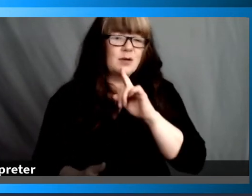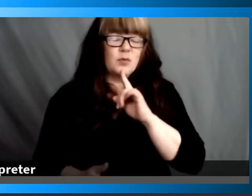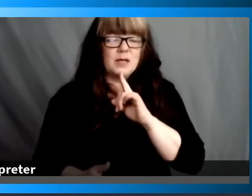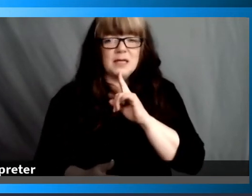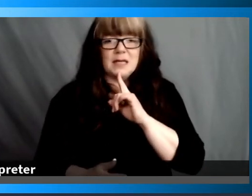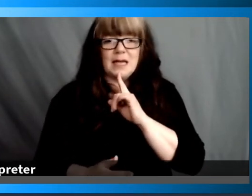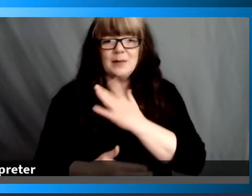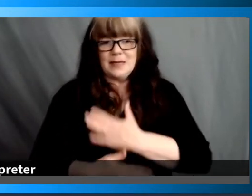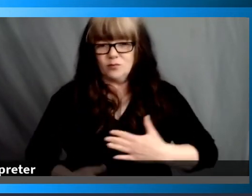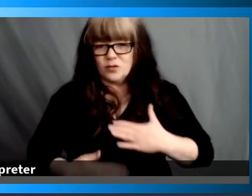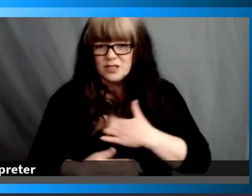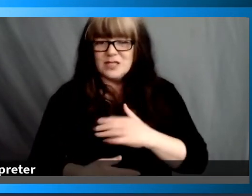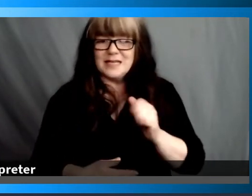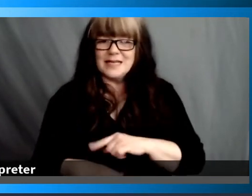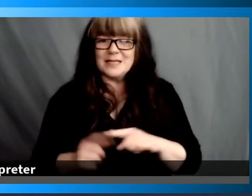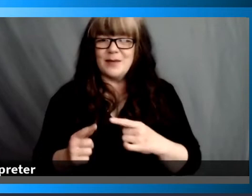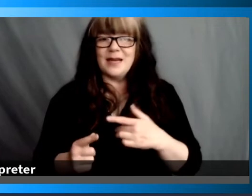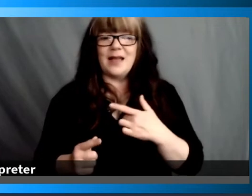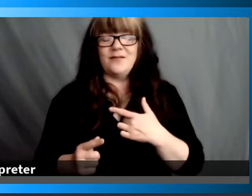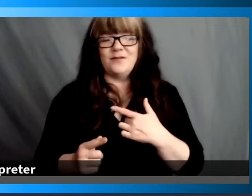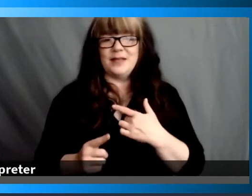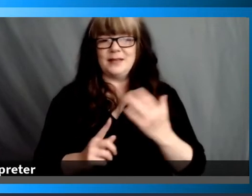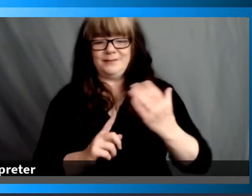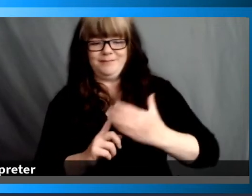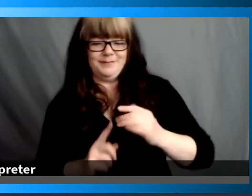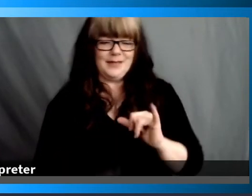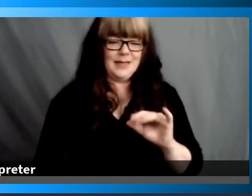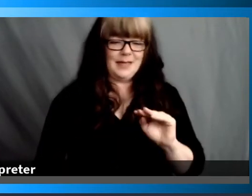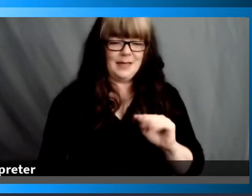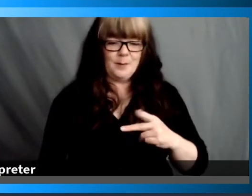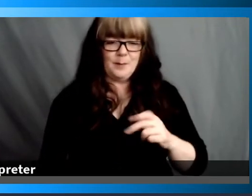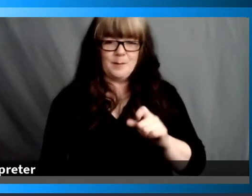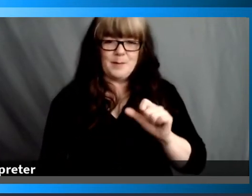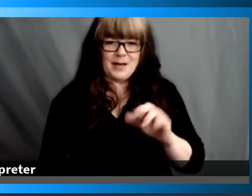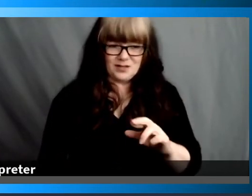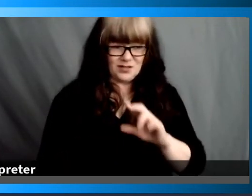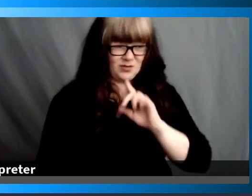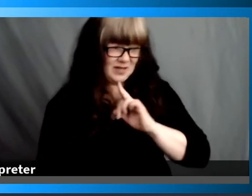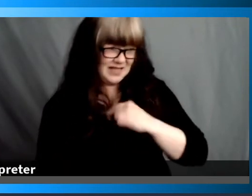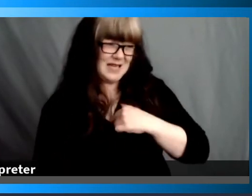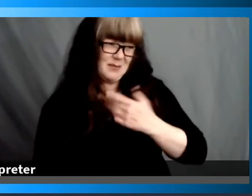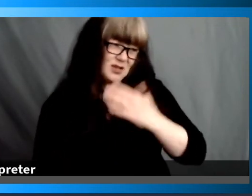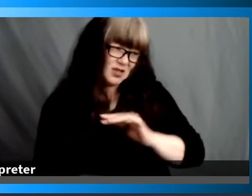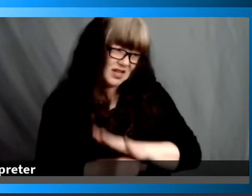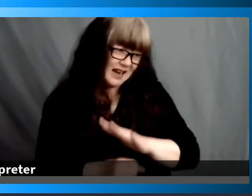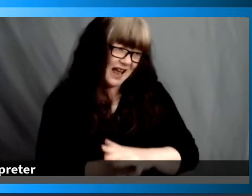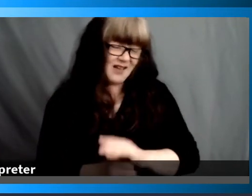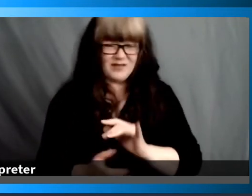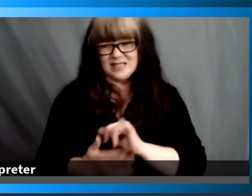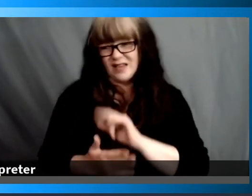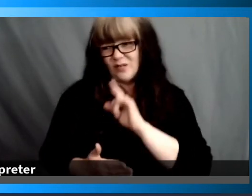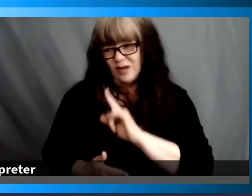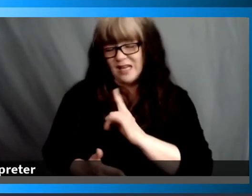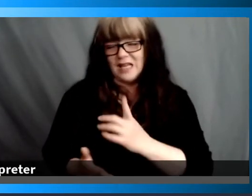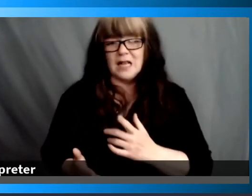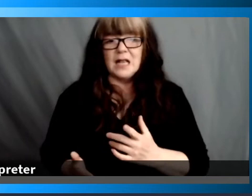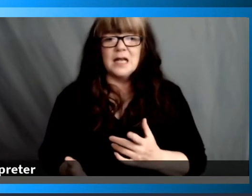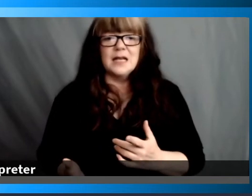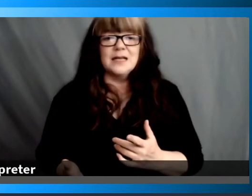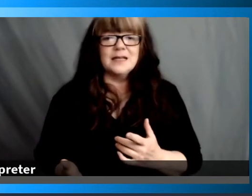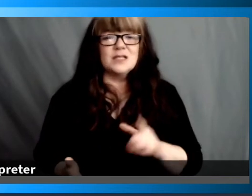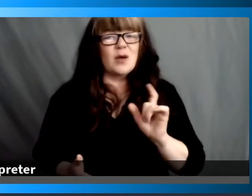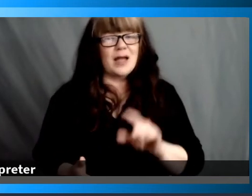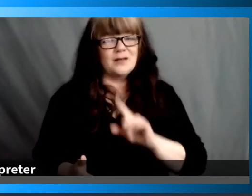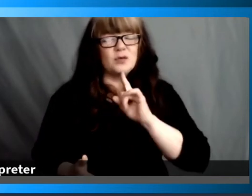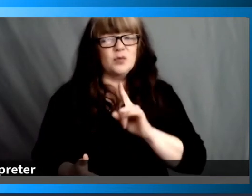I love the appreciate, but I'm always have this little imposter syndrome of like, is it, am I good enough? Is this working? Blah, blah, blah. That is like when I have to like